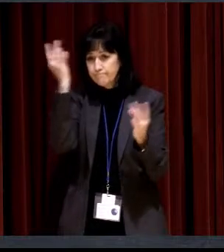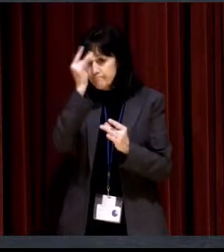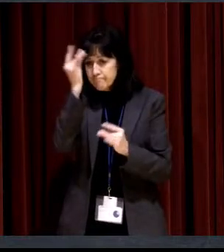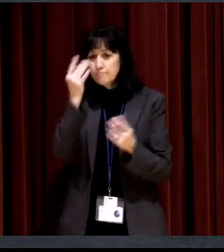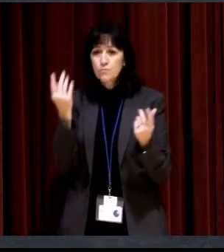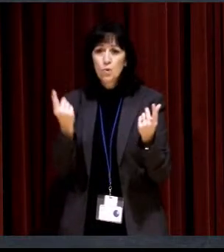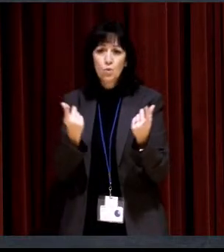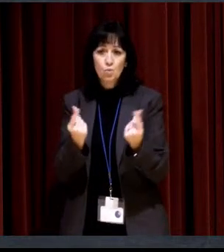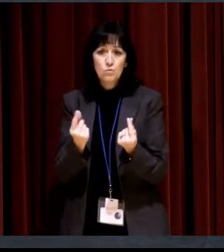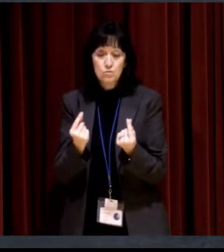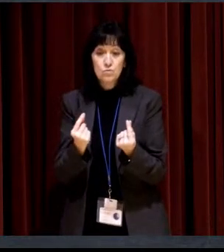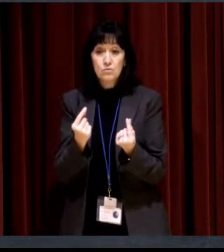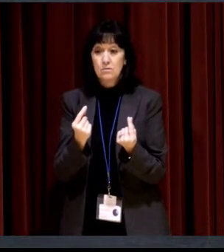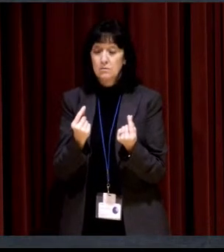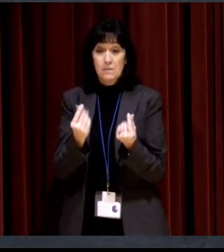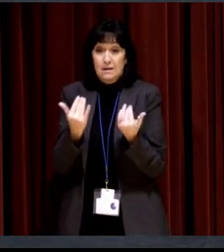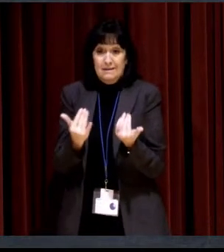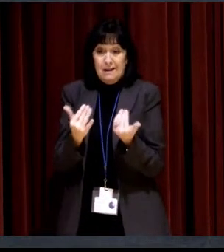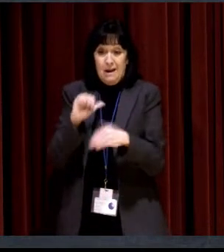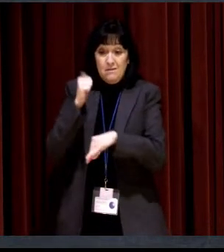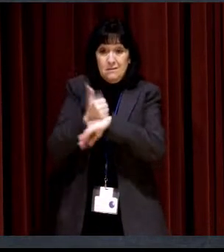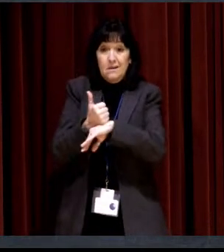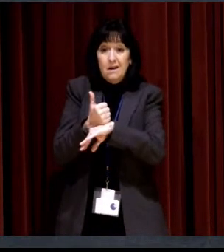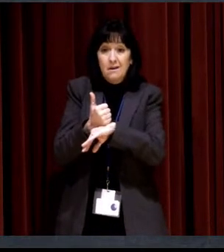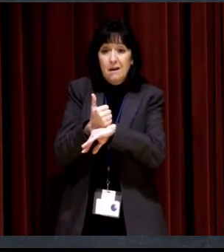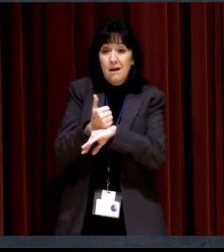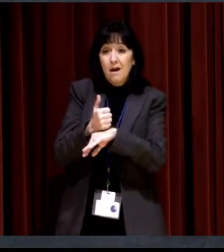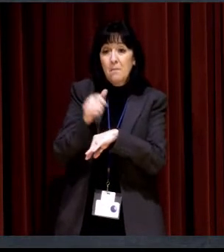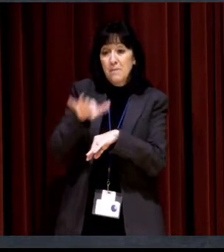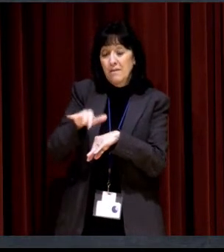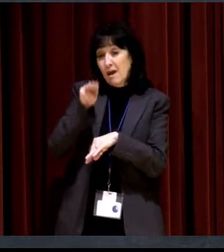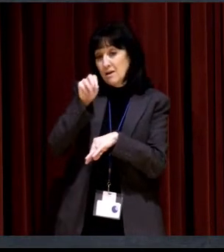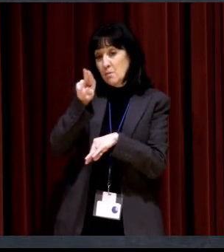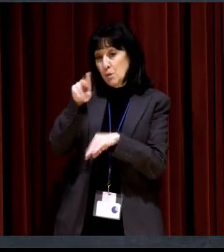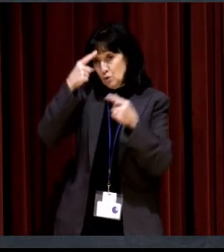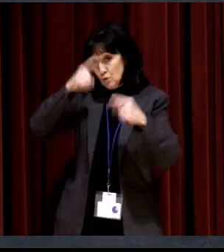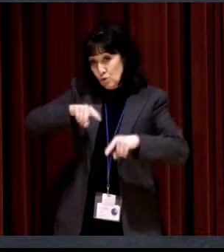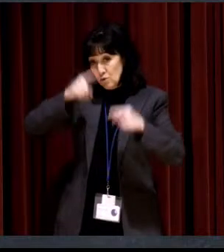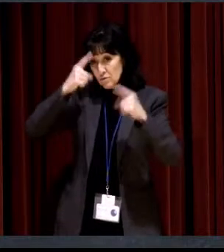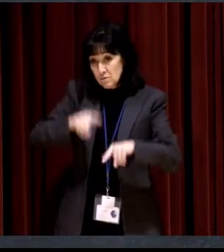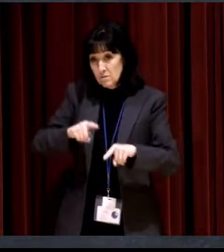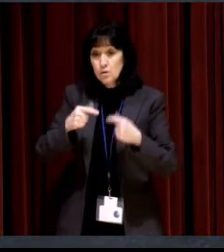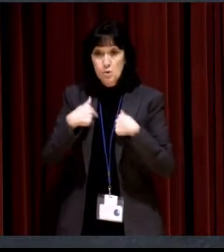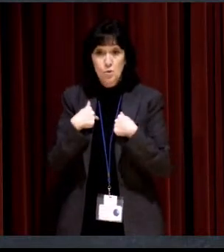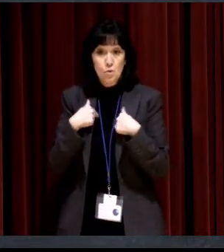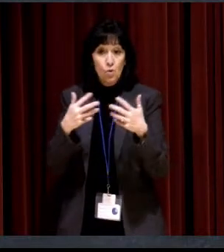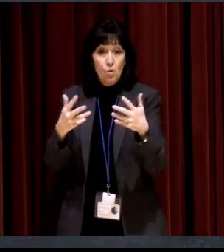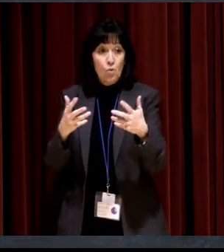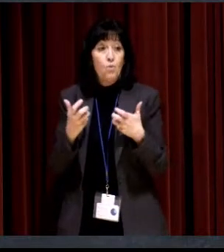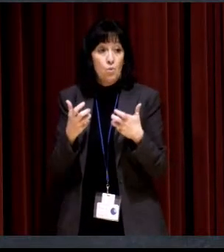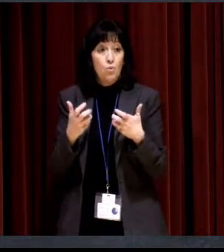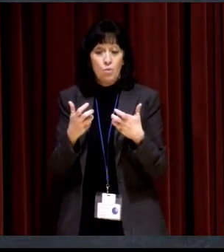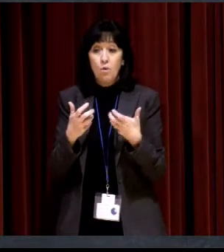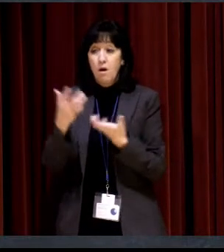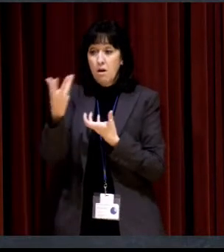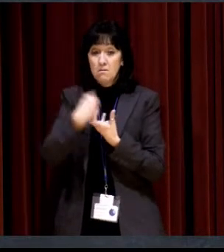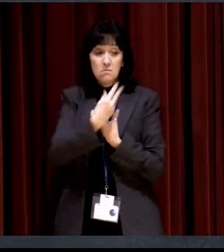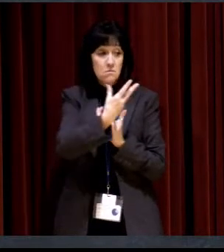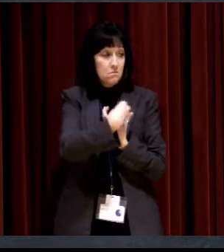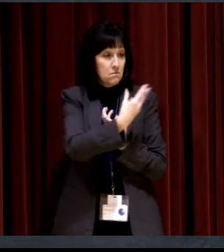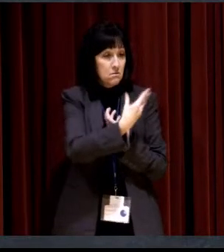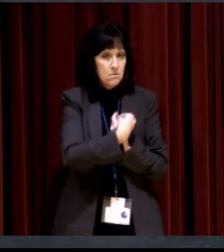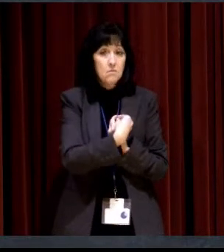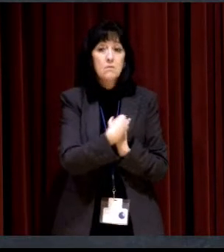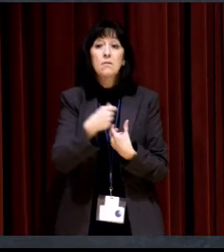and we will continue. We will work with whoever is willing to work with us to provide additional resources,